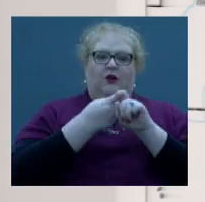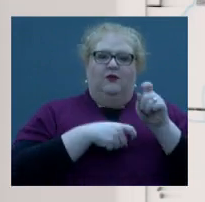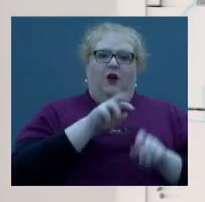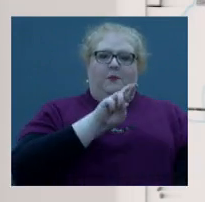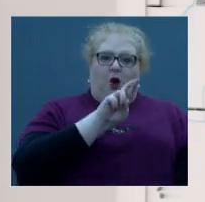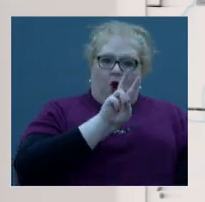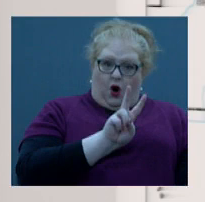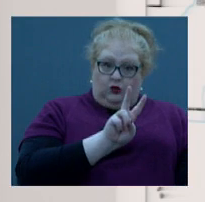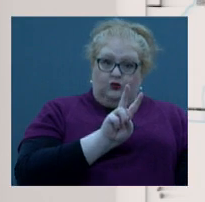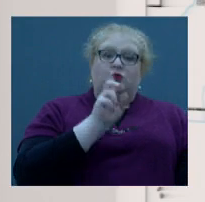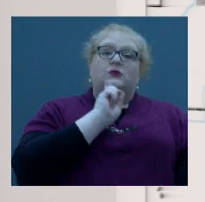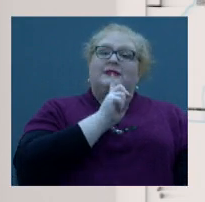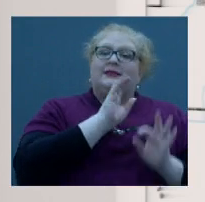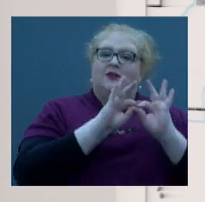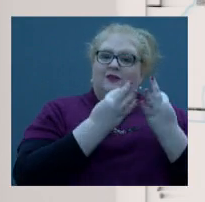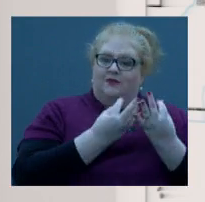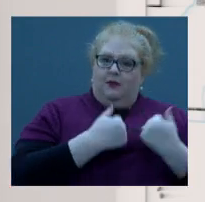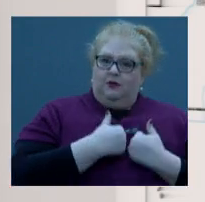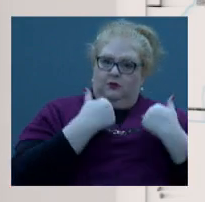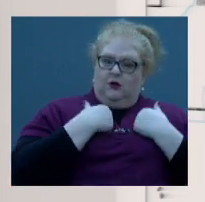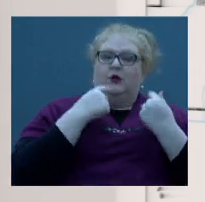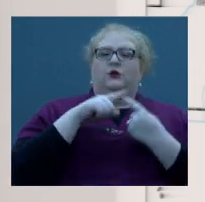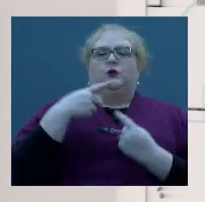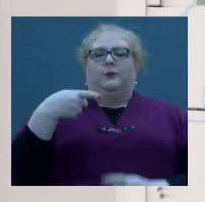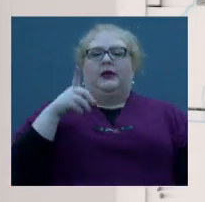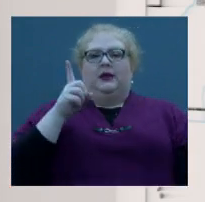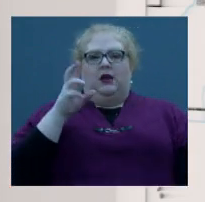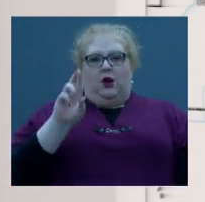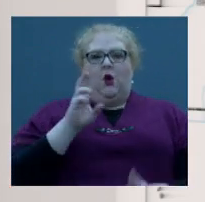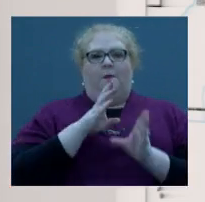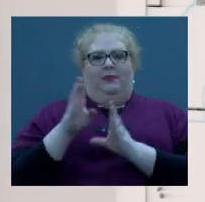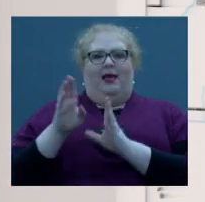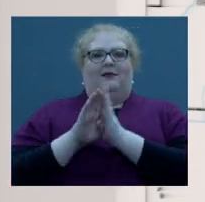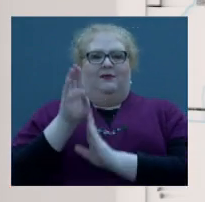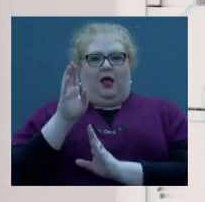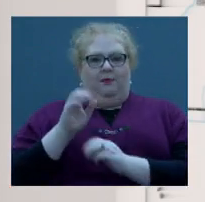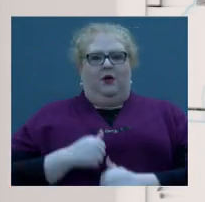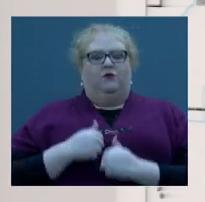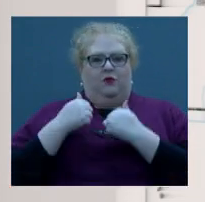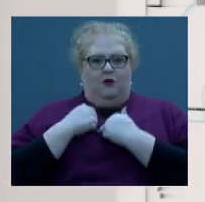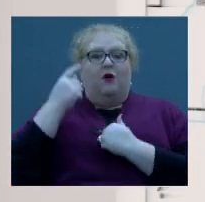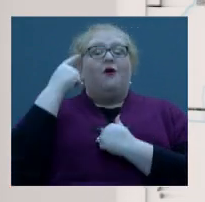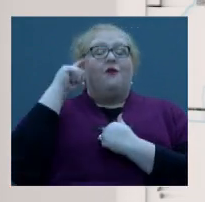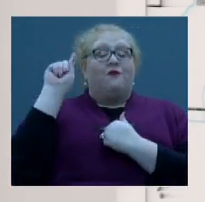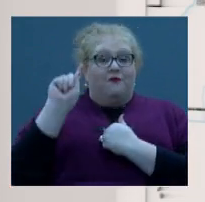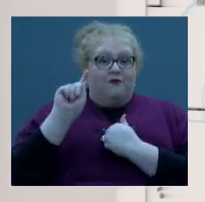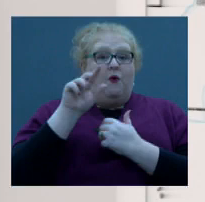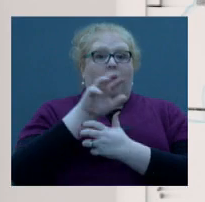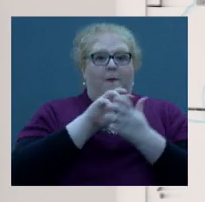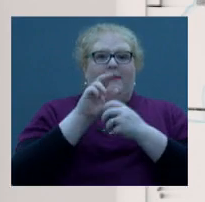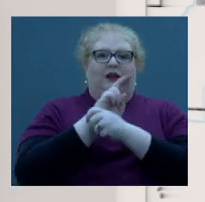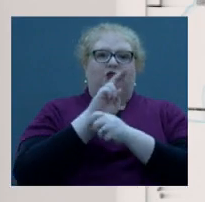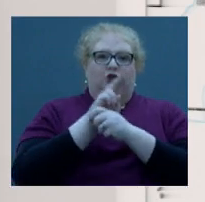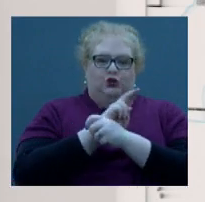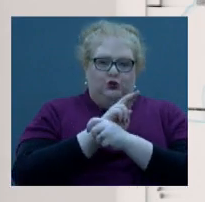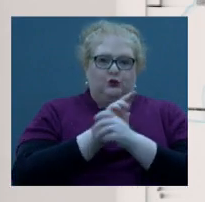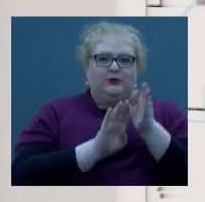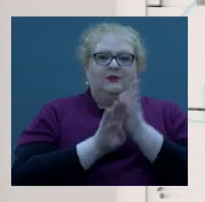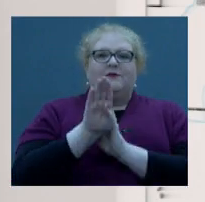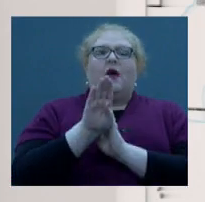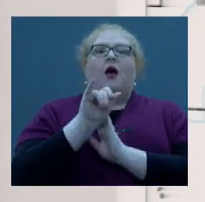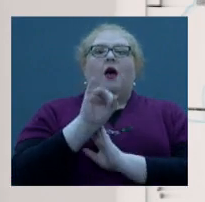R2 single-family residential to PRD, Planned Development Residential, for the development of the site with a mixed-use development composed